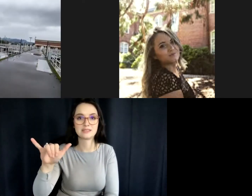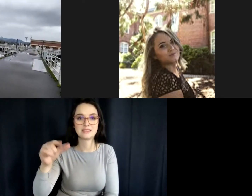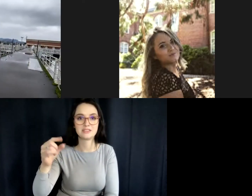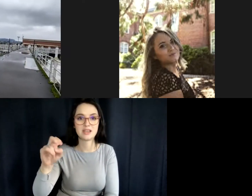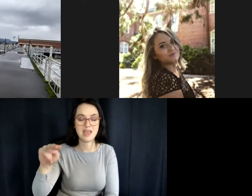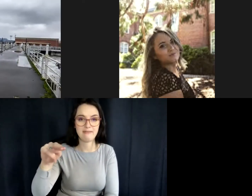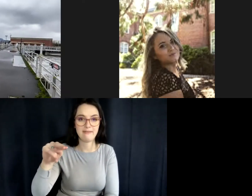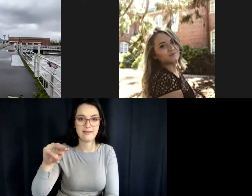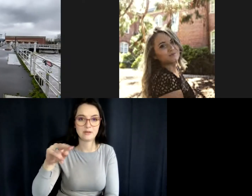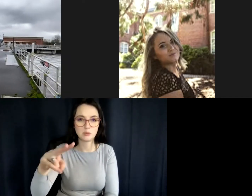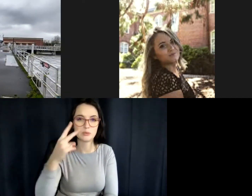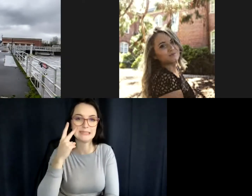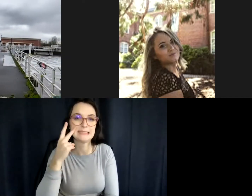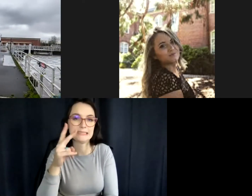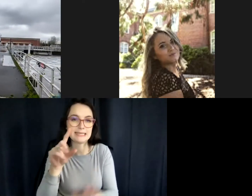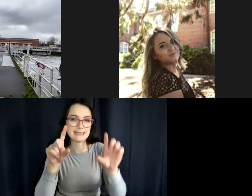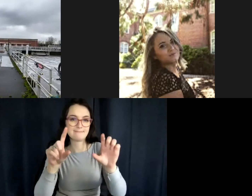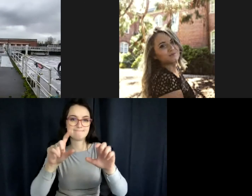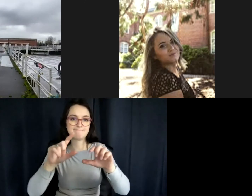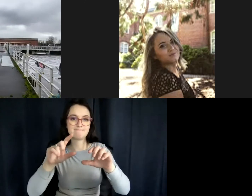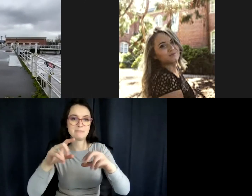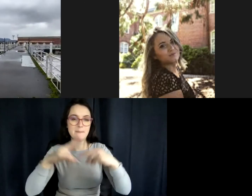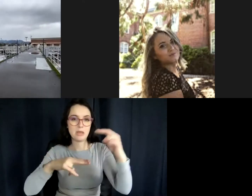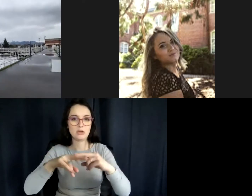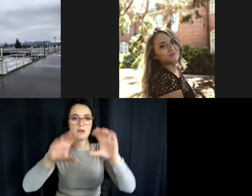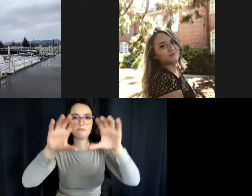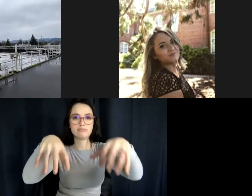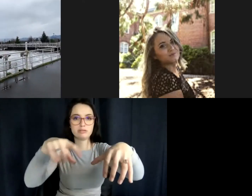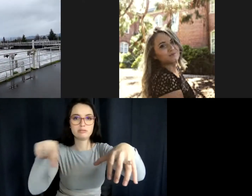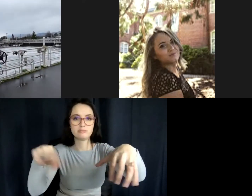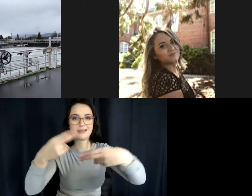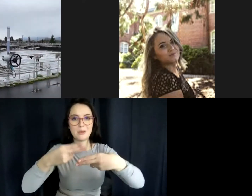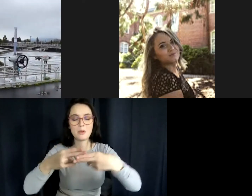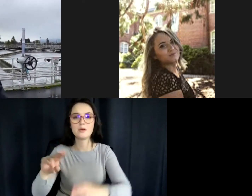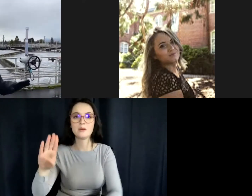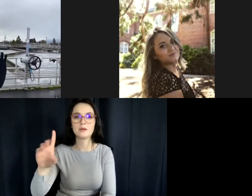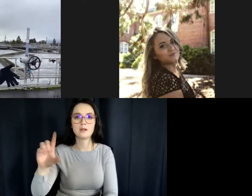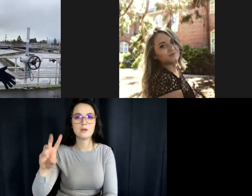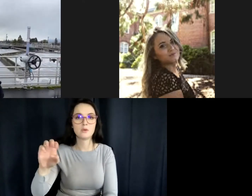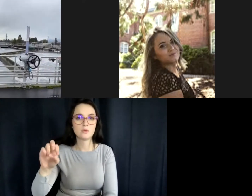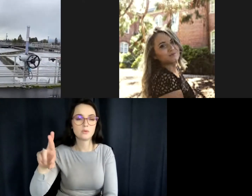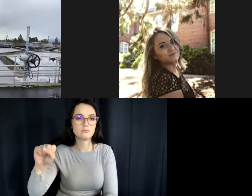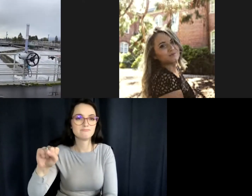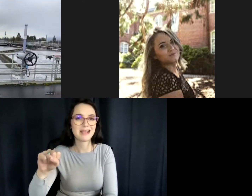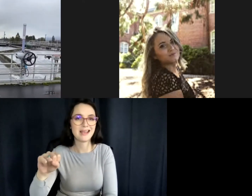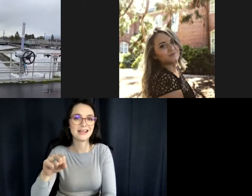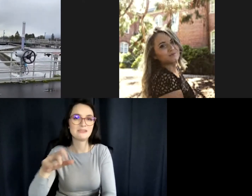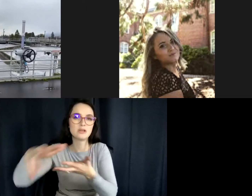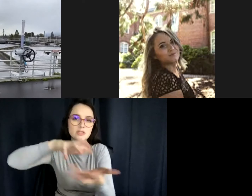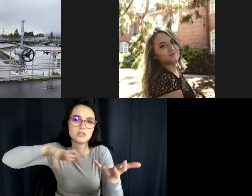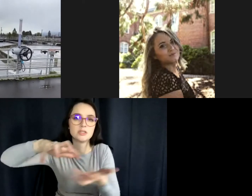about typical. Yeah. Oh, here we go. Okay, now there's a little bit more smell here.